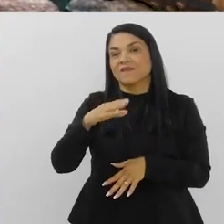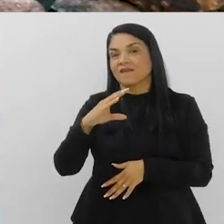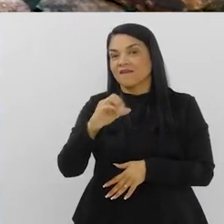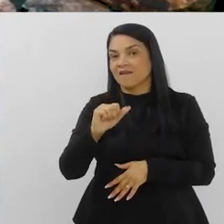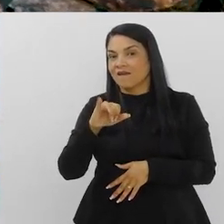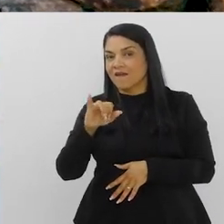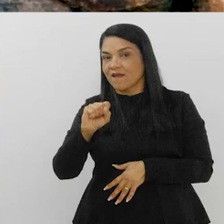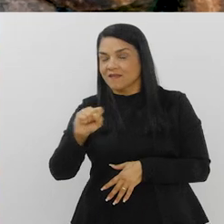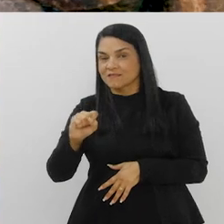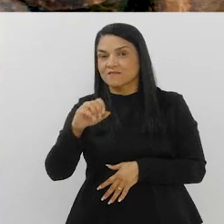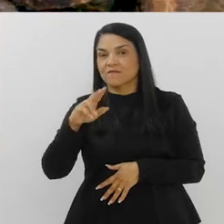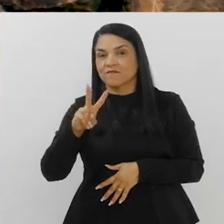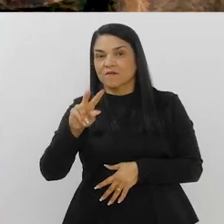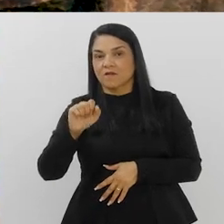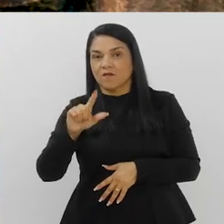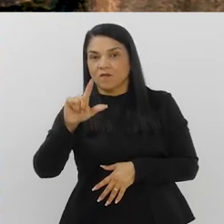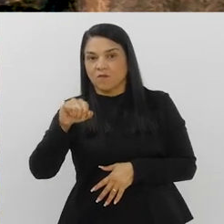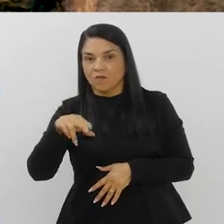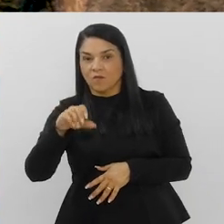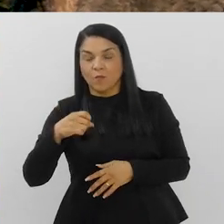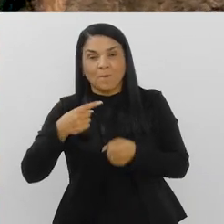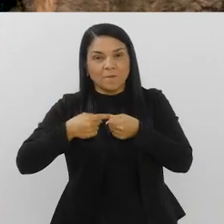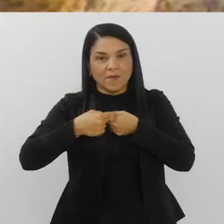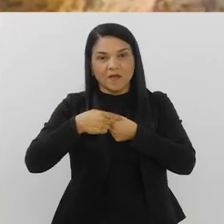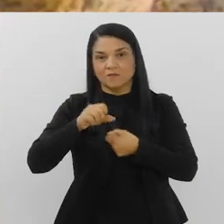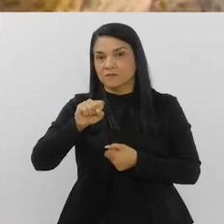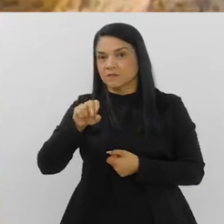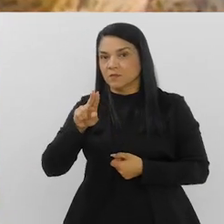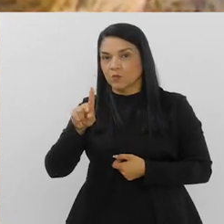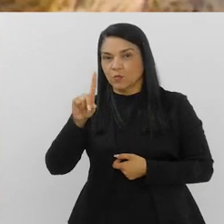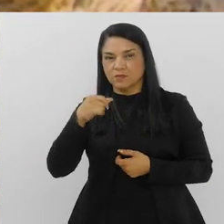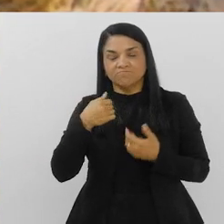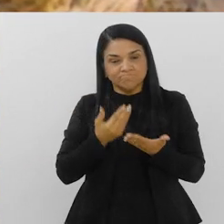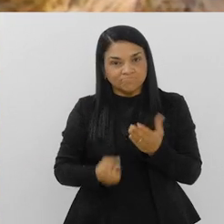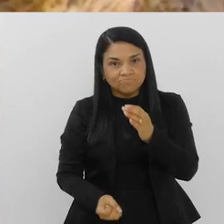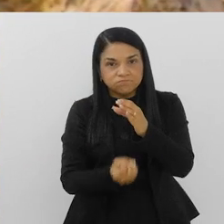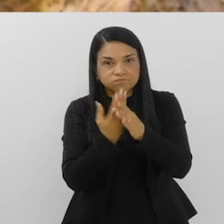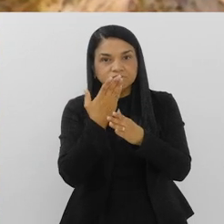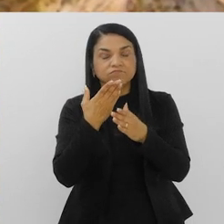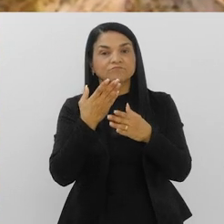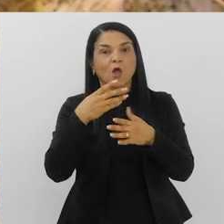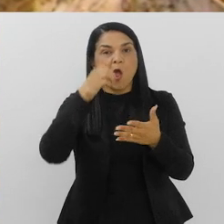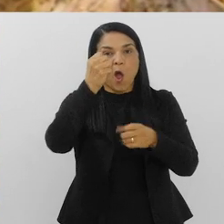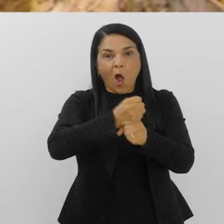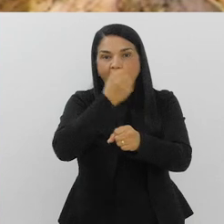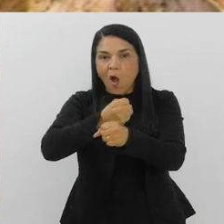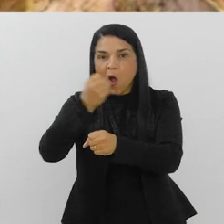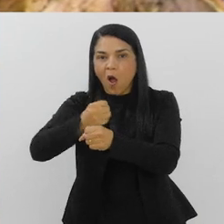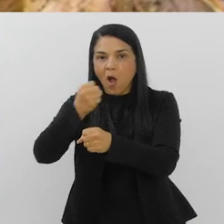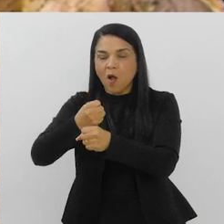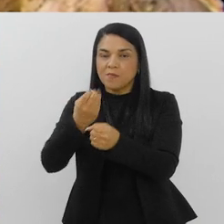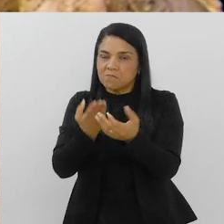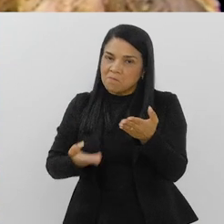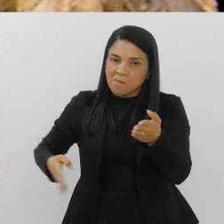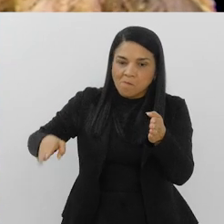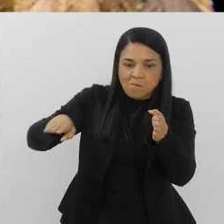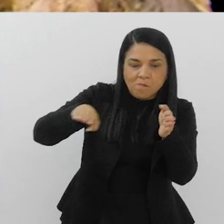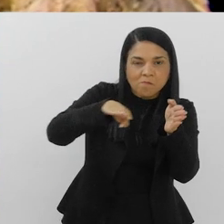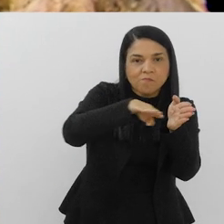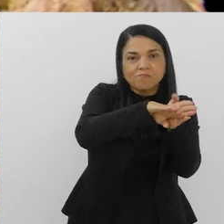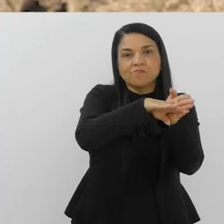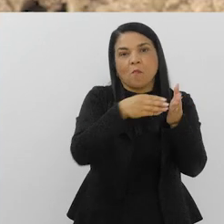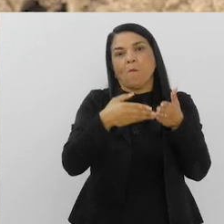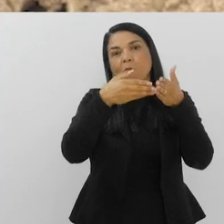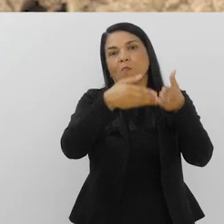is in the Bairro of Saúde, emerged during the excavations of the Porto Maravilha in the period that preceded the Olympics in